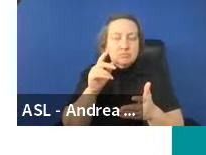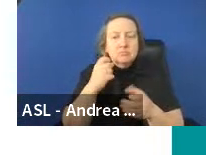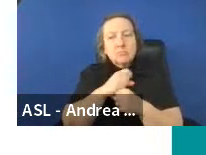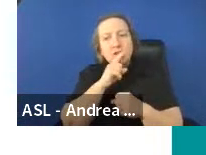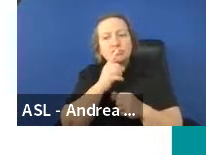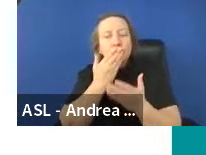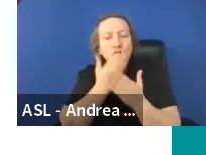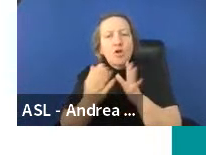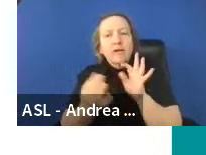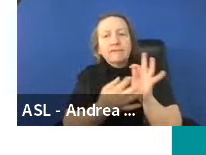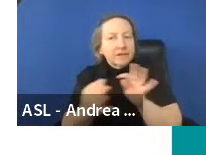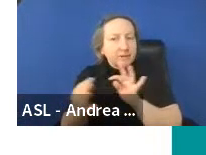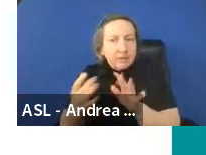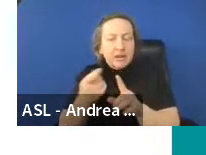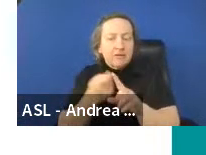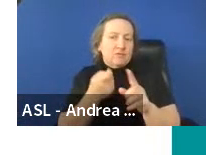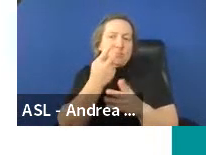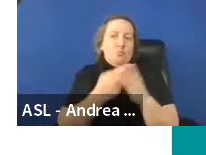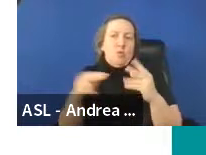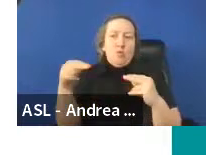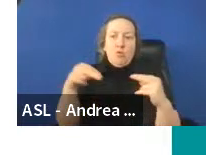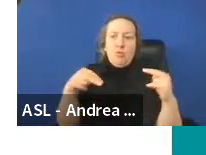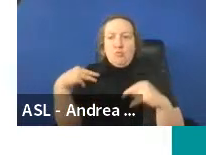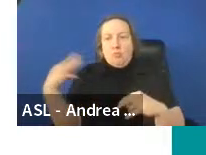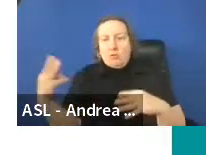ample feedback from both sides of the river.